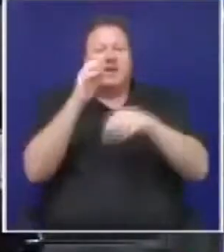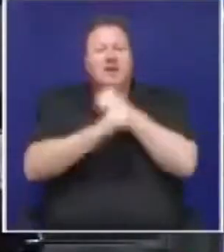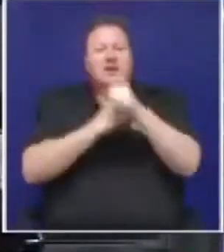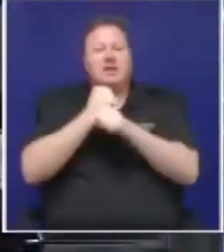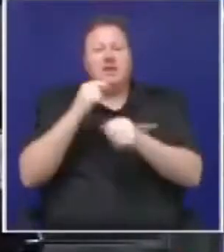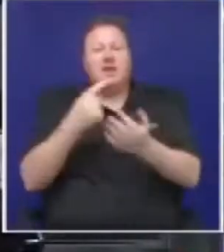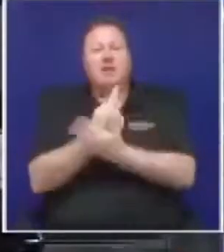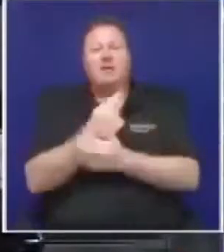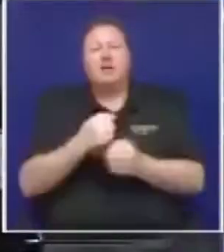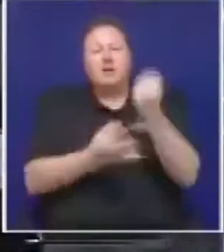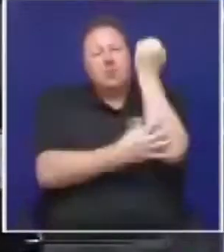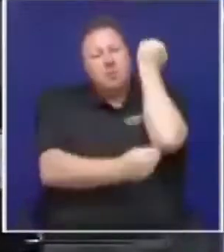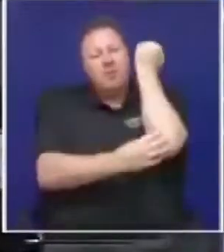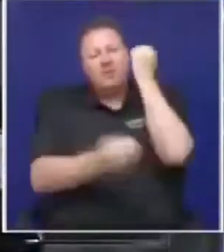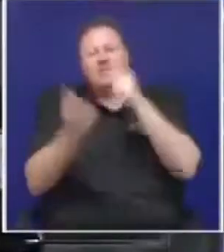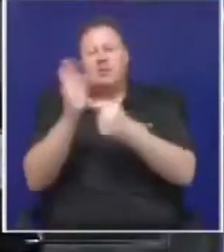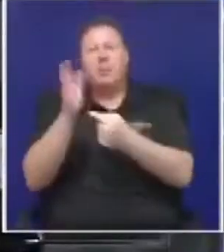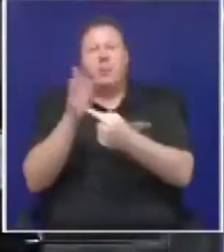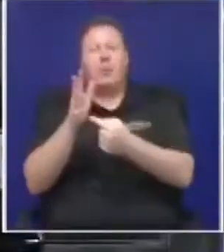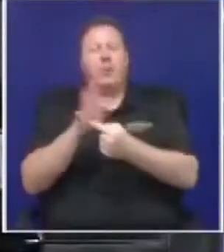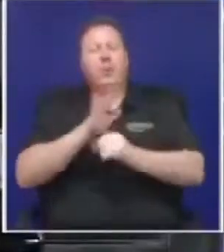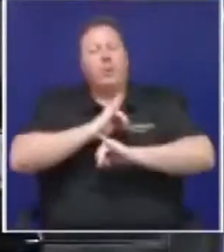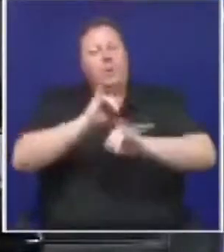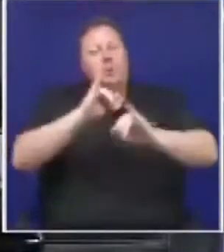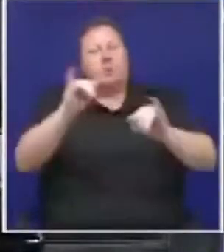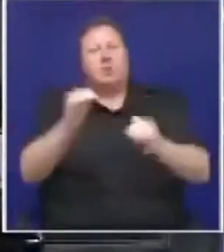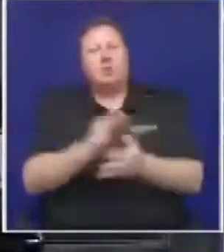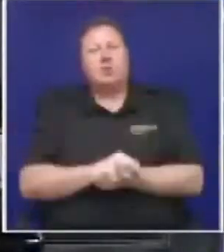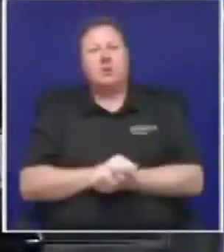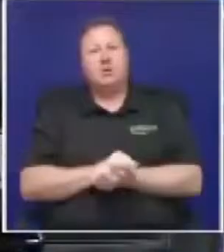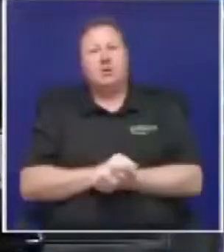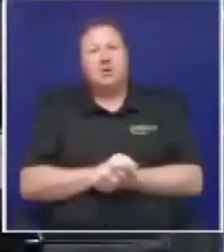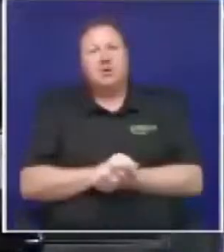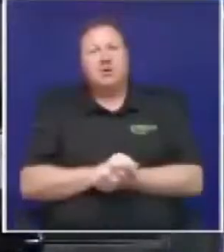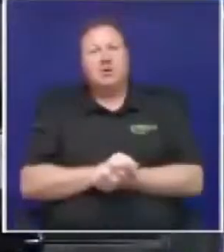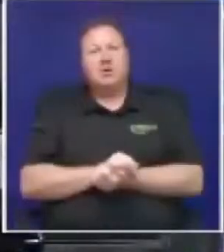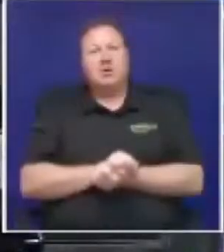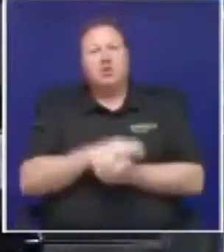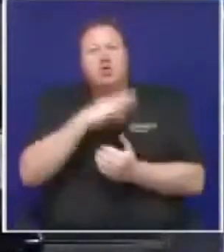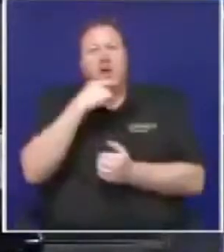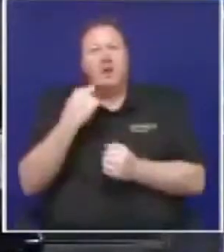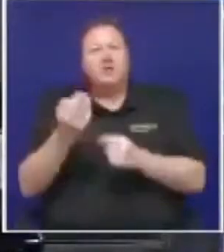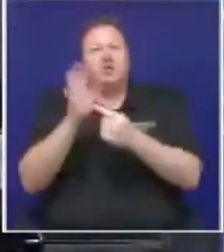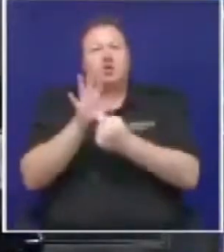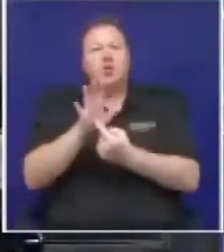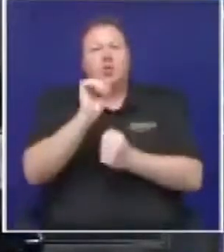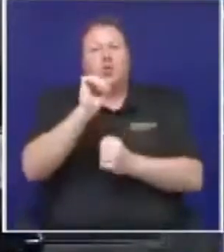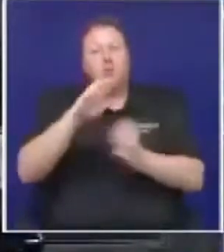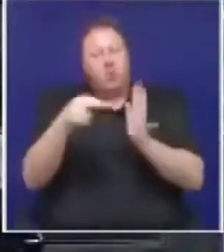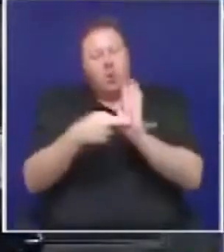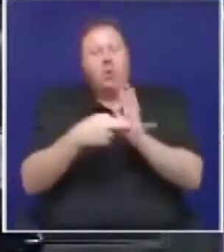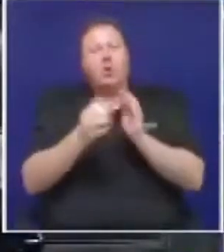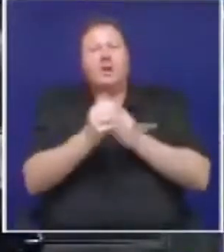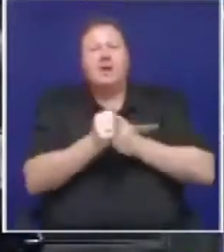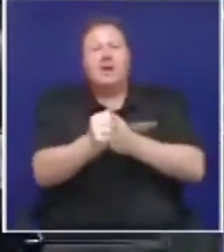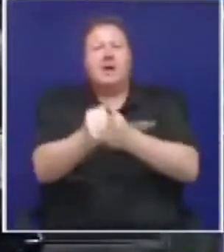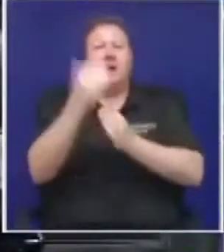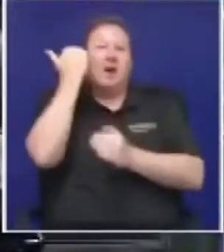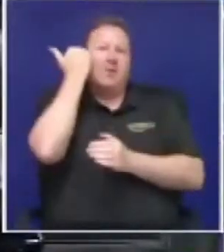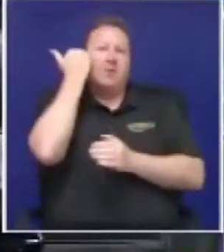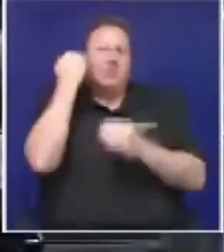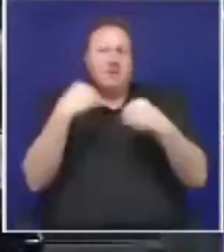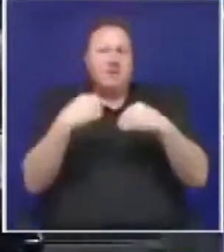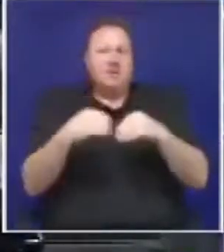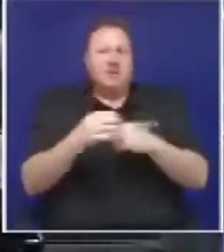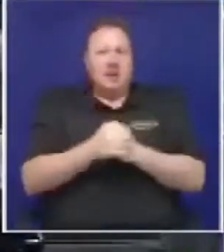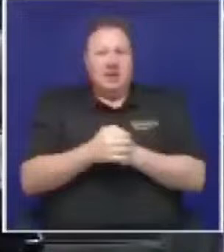poverty indicators have worsened. So, Honorable Deputy President, given these realities and your role as leader of government business, how do the